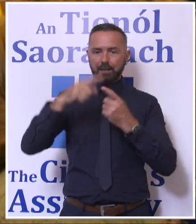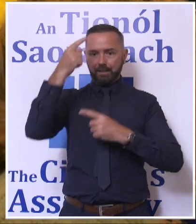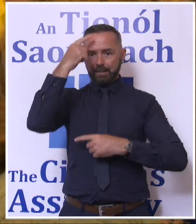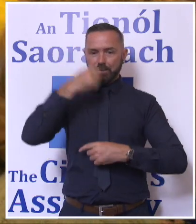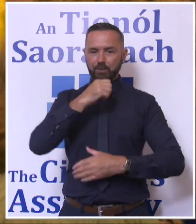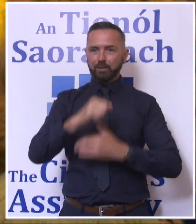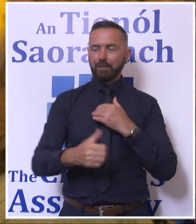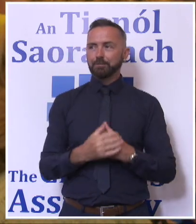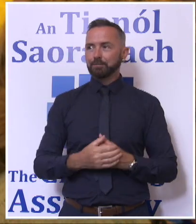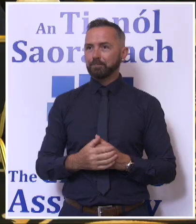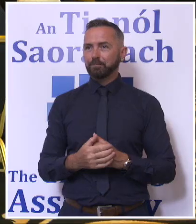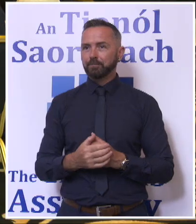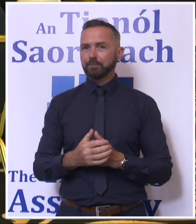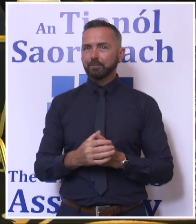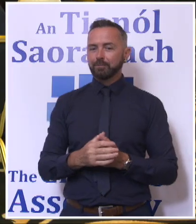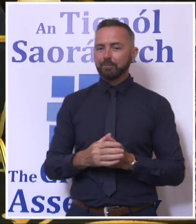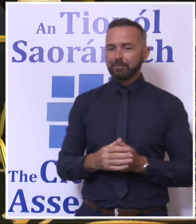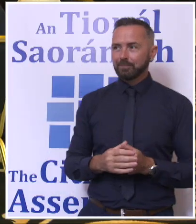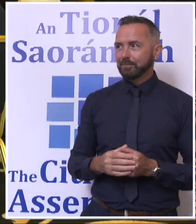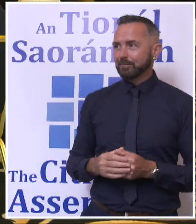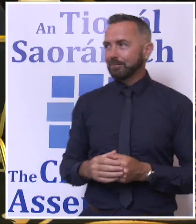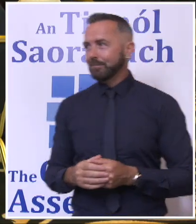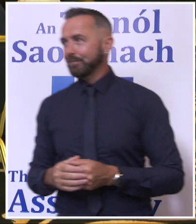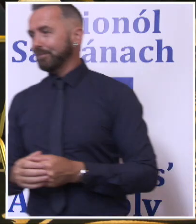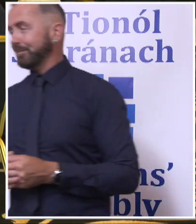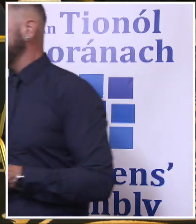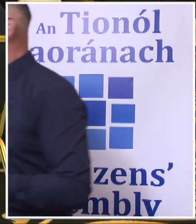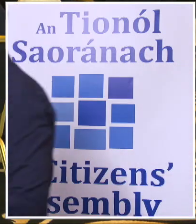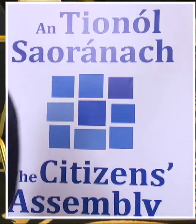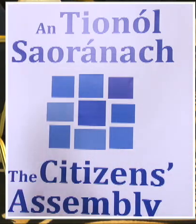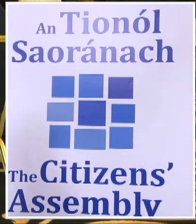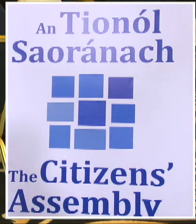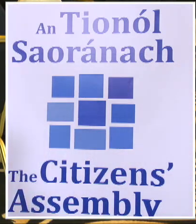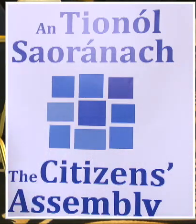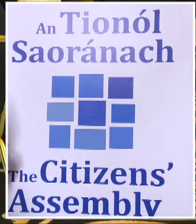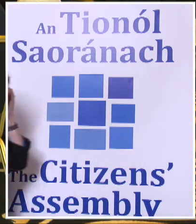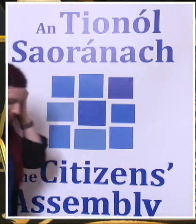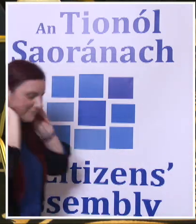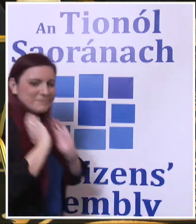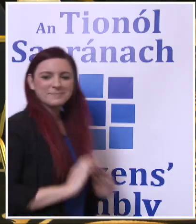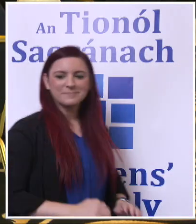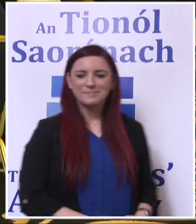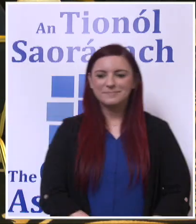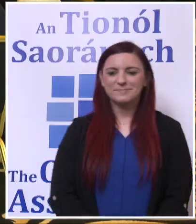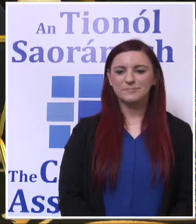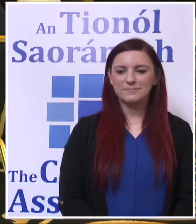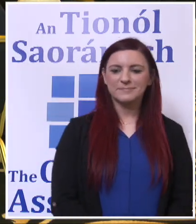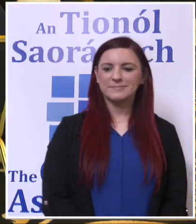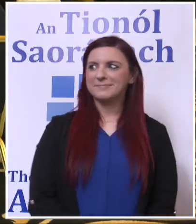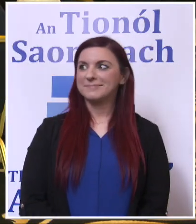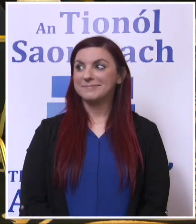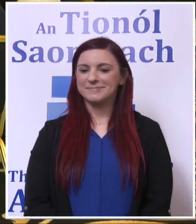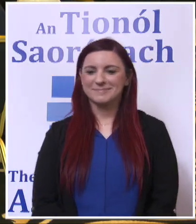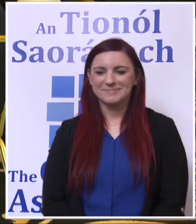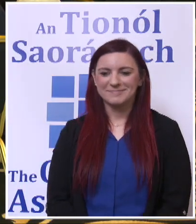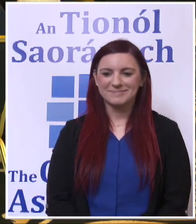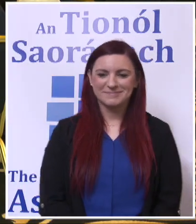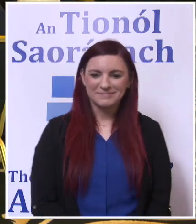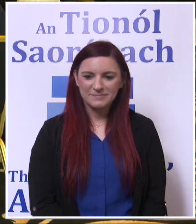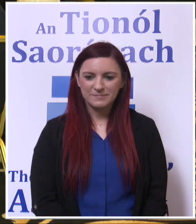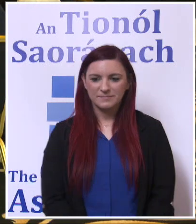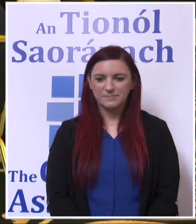anything to say, please step into that space. Respect is our next guiding principle. So each member will respect